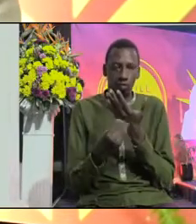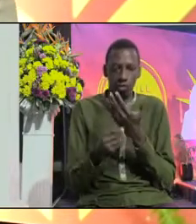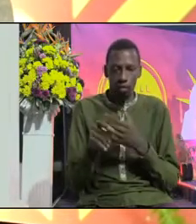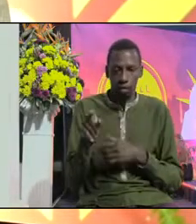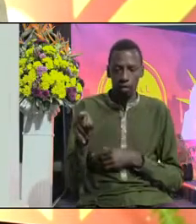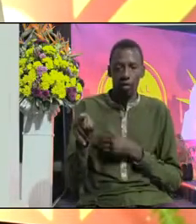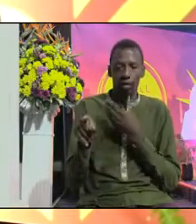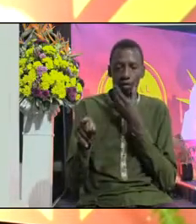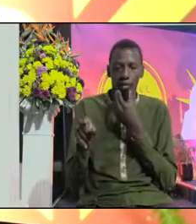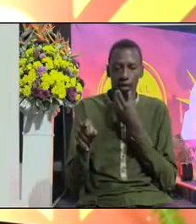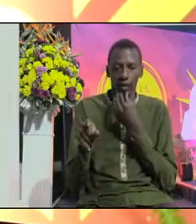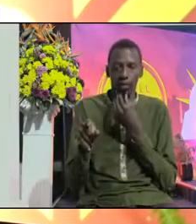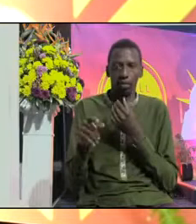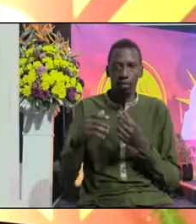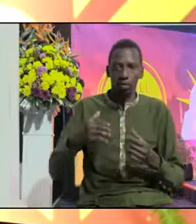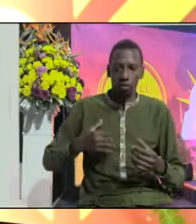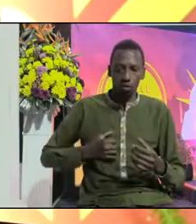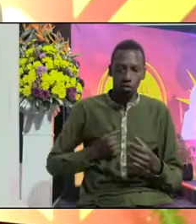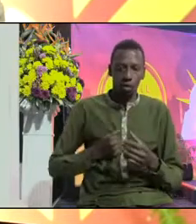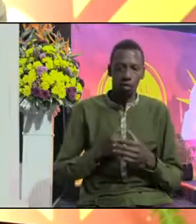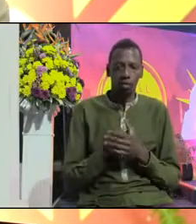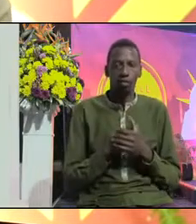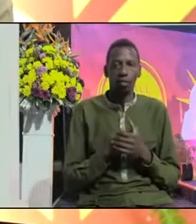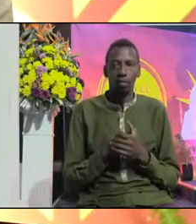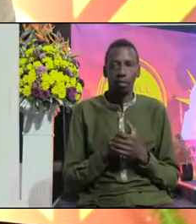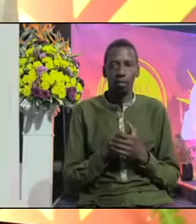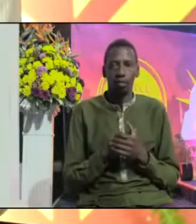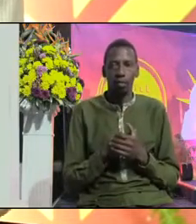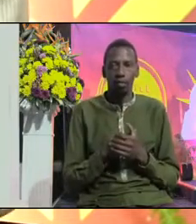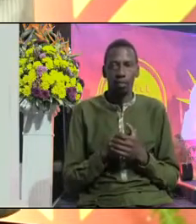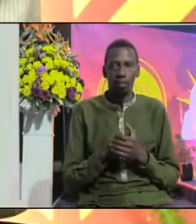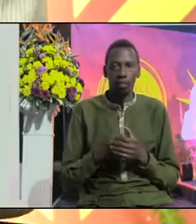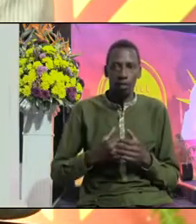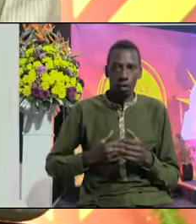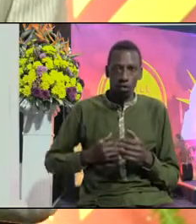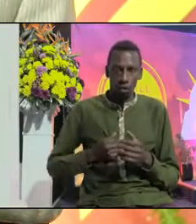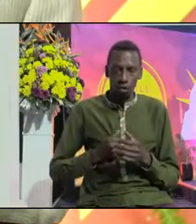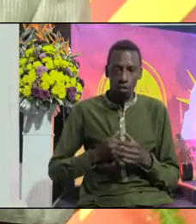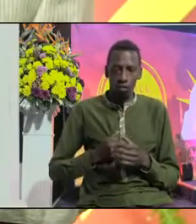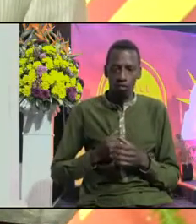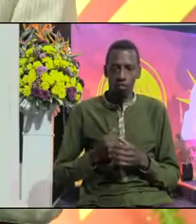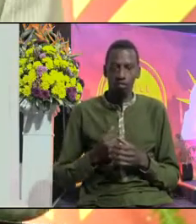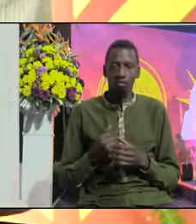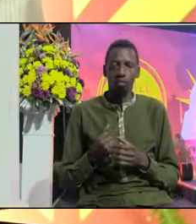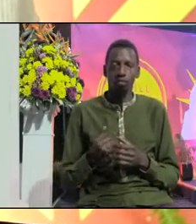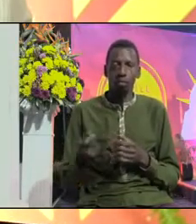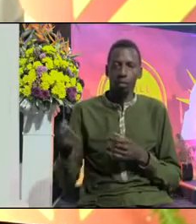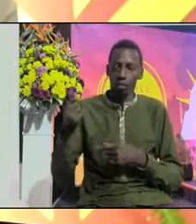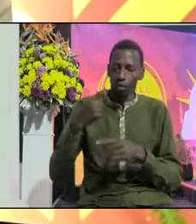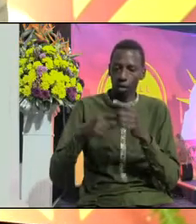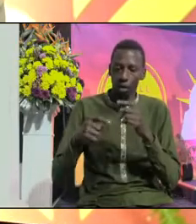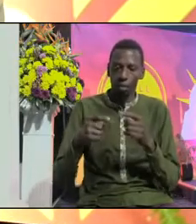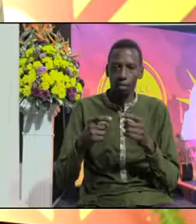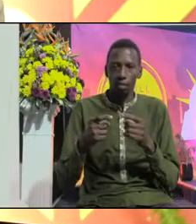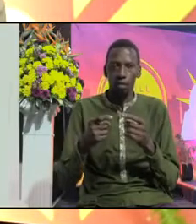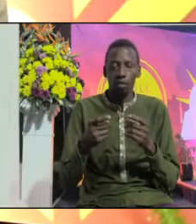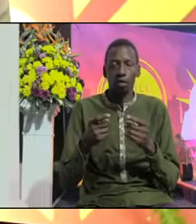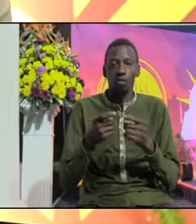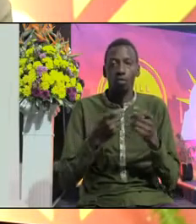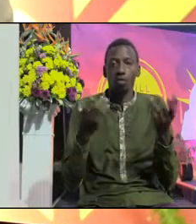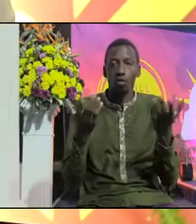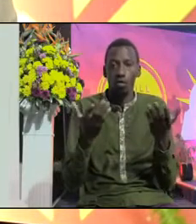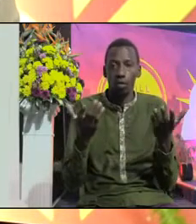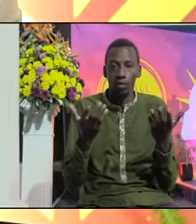this man, Joseph. He came, as you know, from